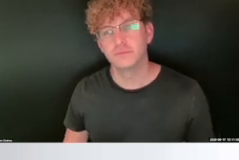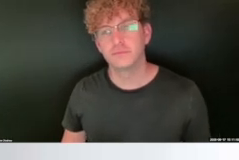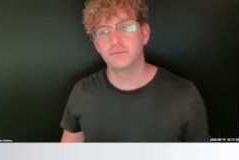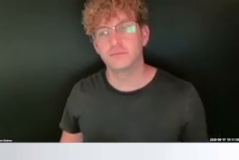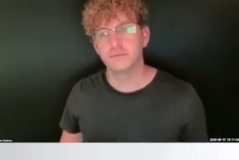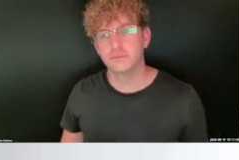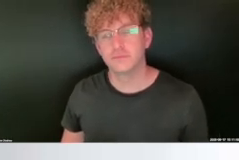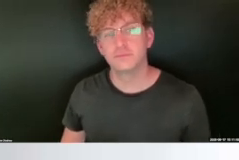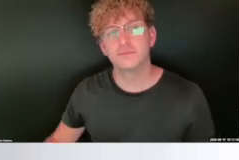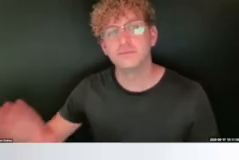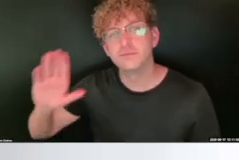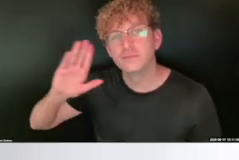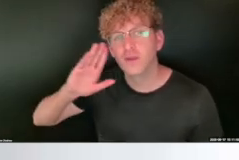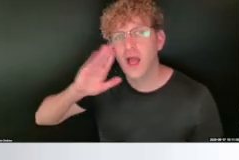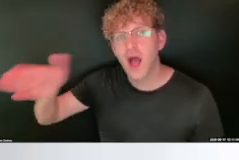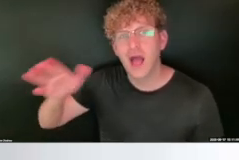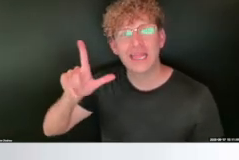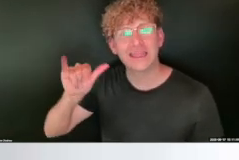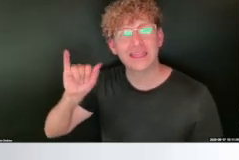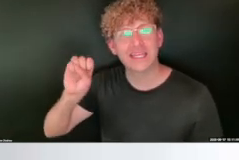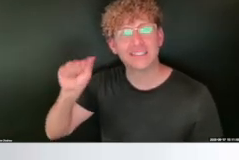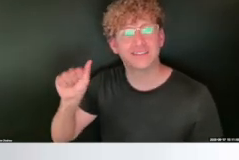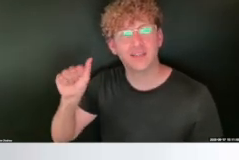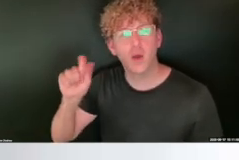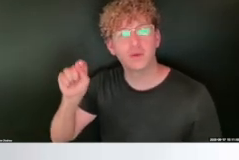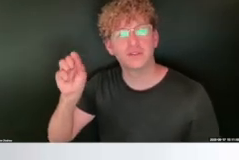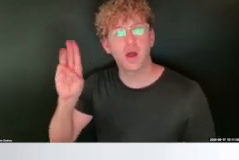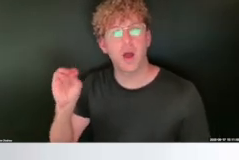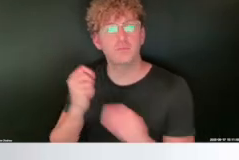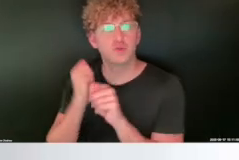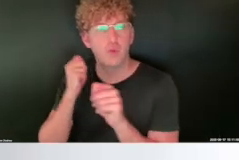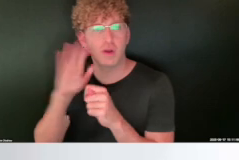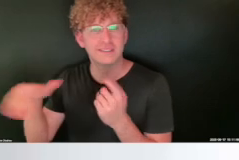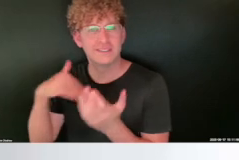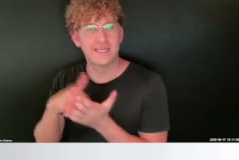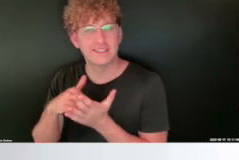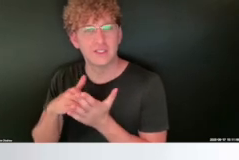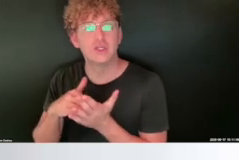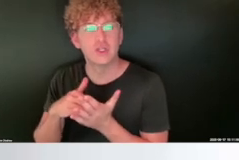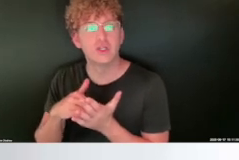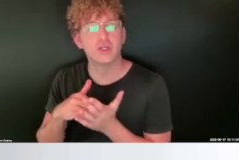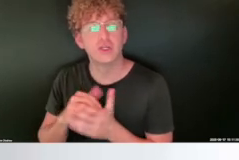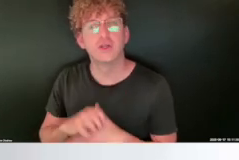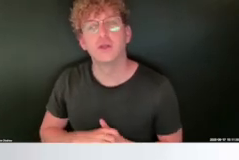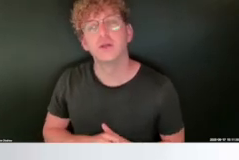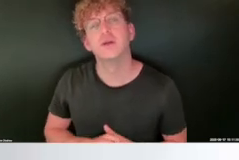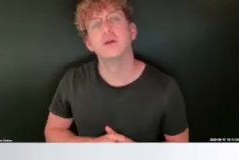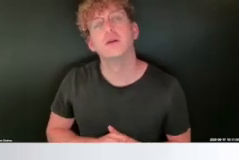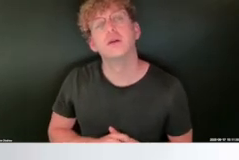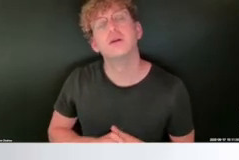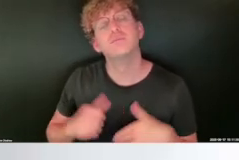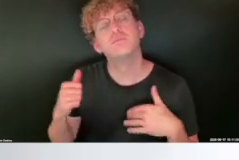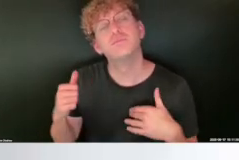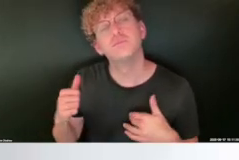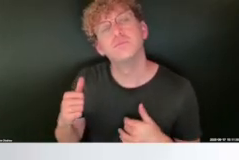Hi, this is Lisa with Tom's Truck Center. Hi, I'm the Lisa. caller from 866. Okay, good, you can hear me. So first I want to make sure that you